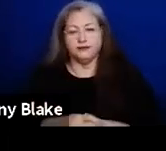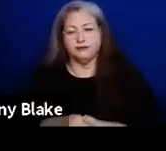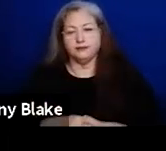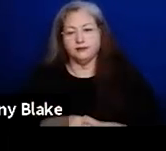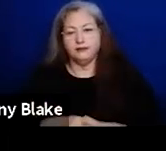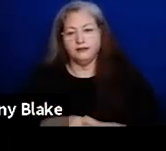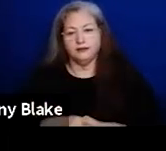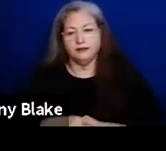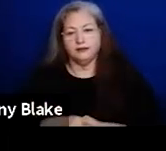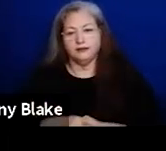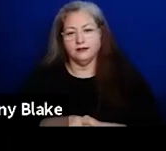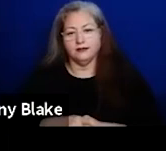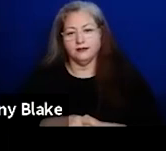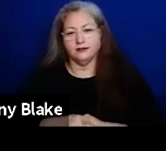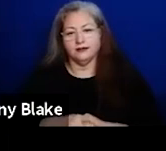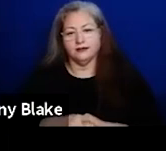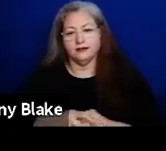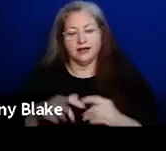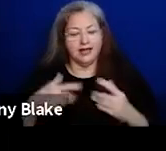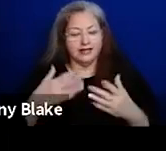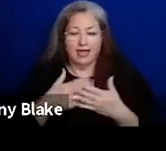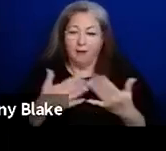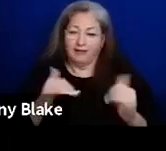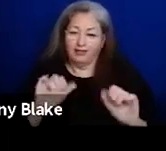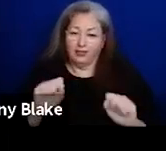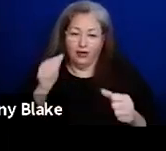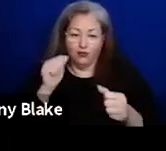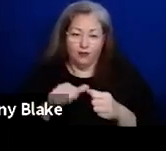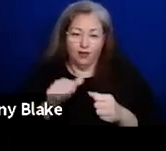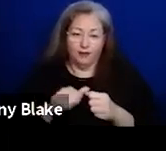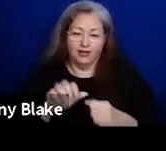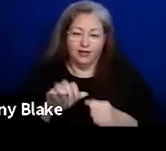Some of them I can still remember.